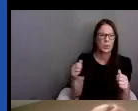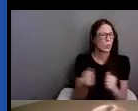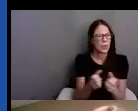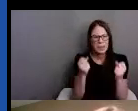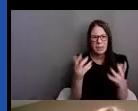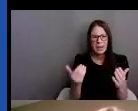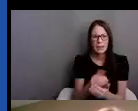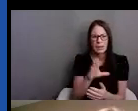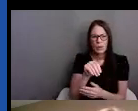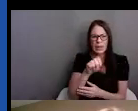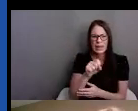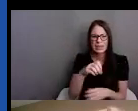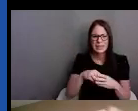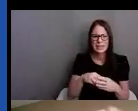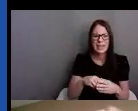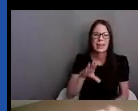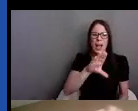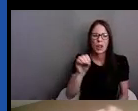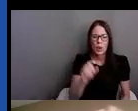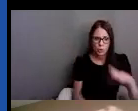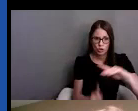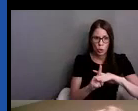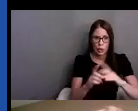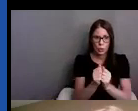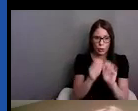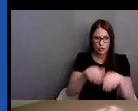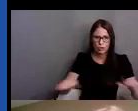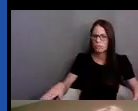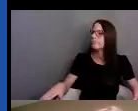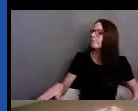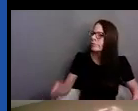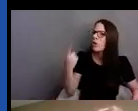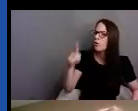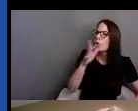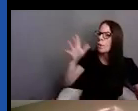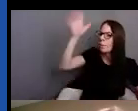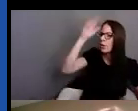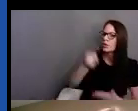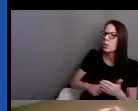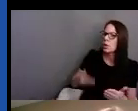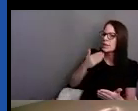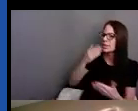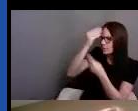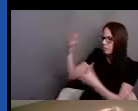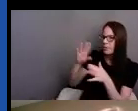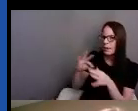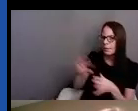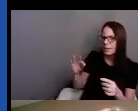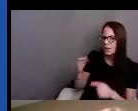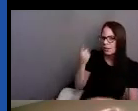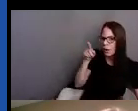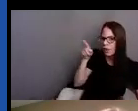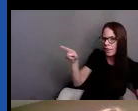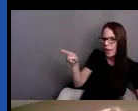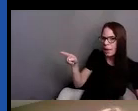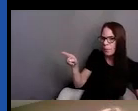in Colorado showing up in children, what is the message to parents about getting the vaccine for their kids once it's approved and